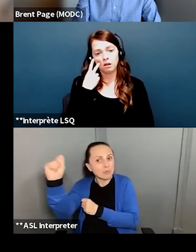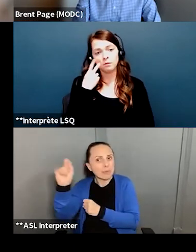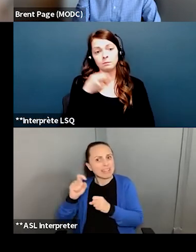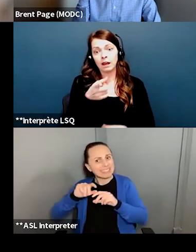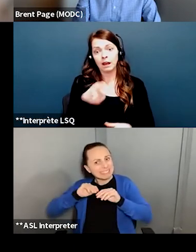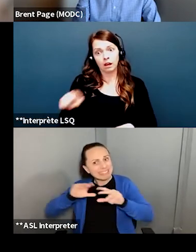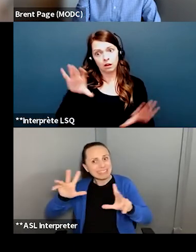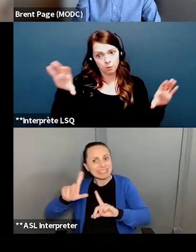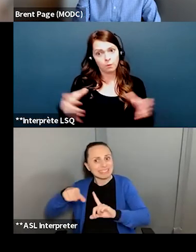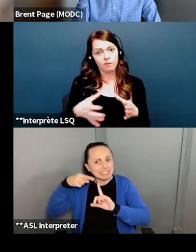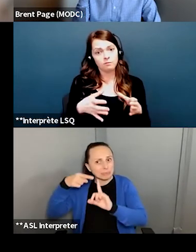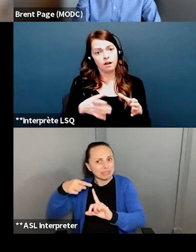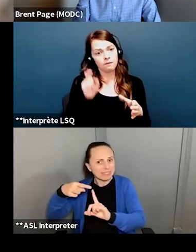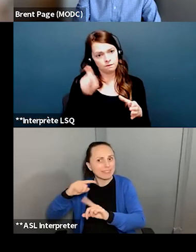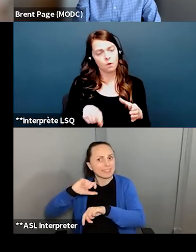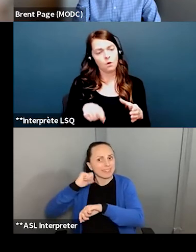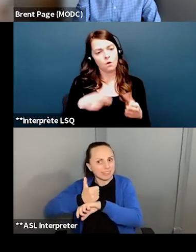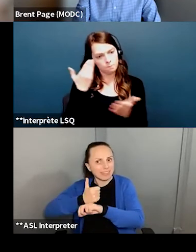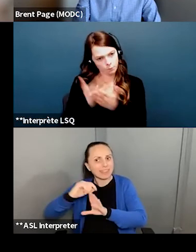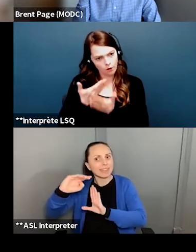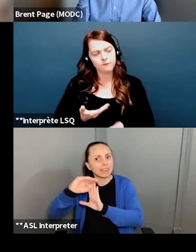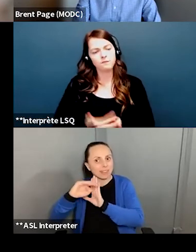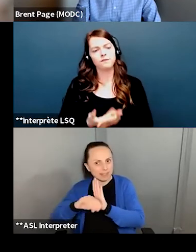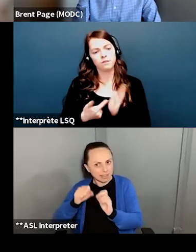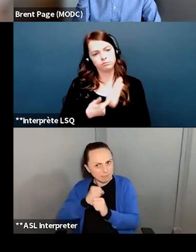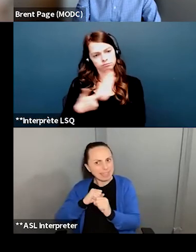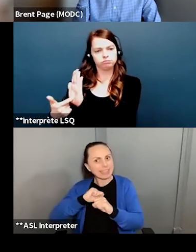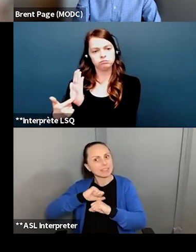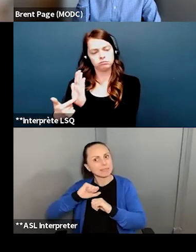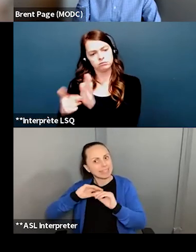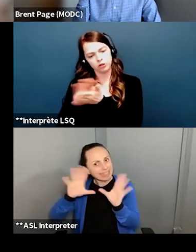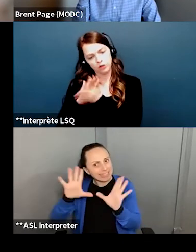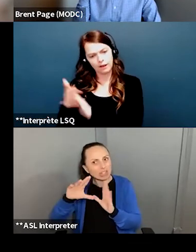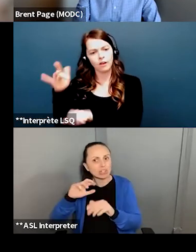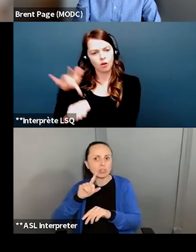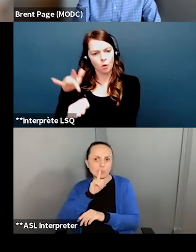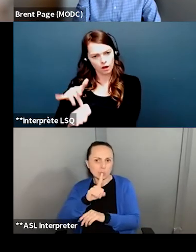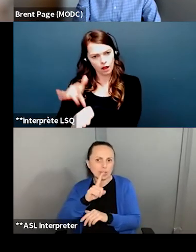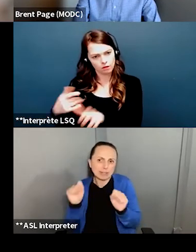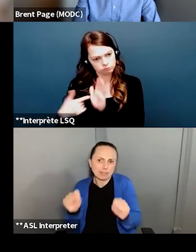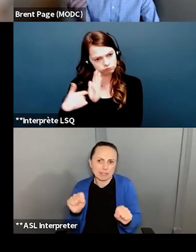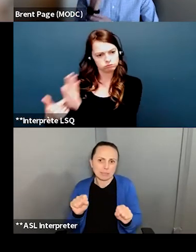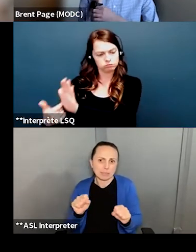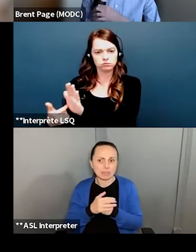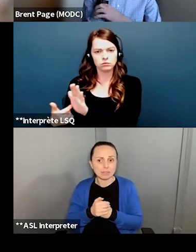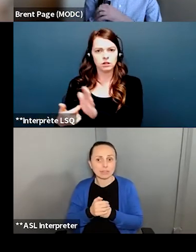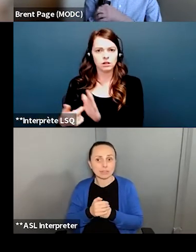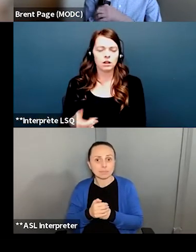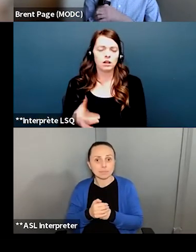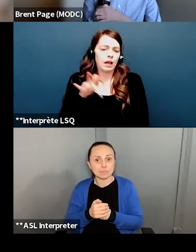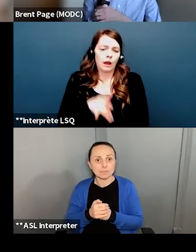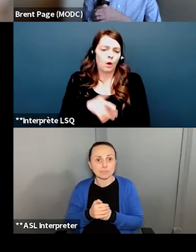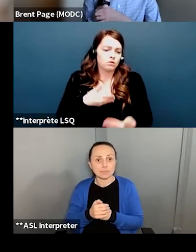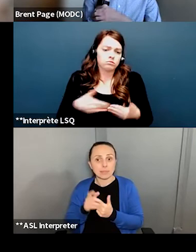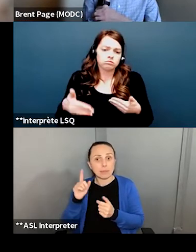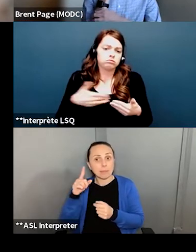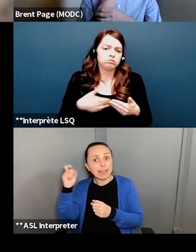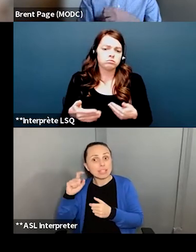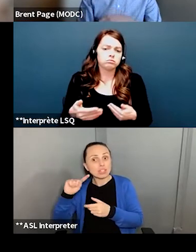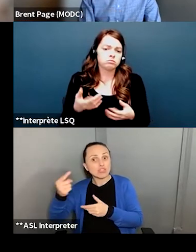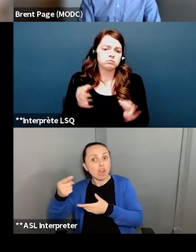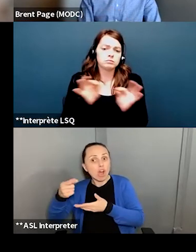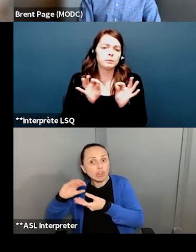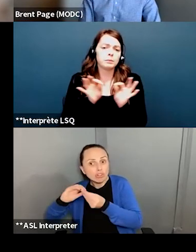real specifics to that to make that as concrete and real as possible. Because at some point, dollar numbers will